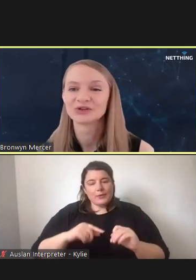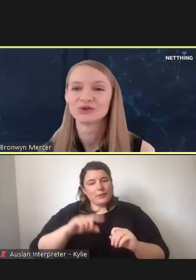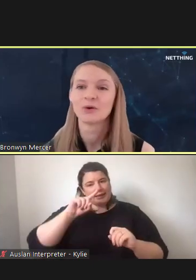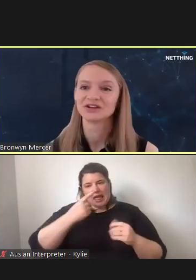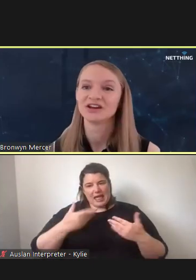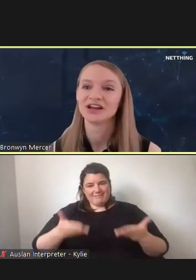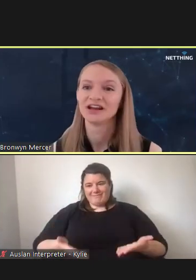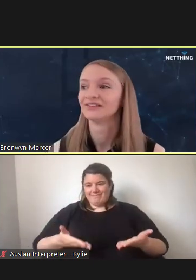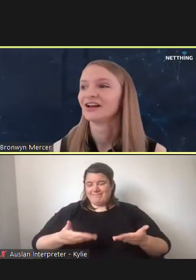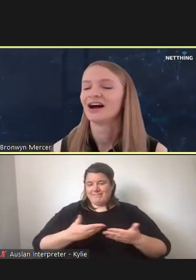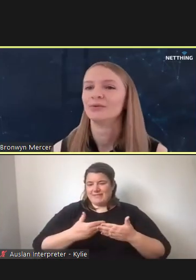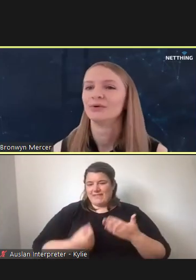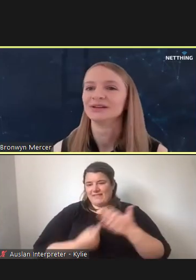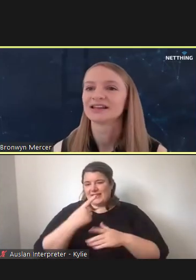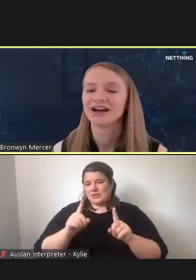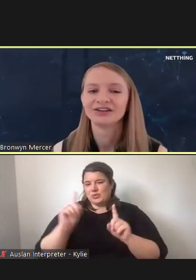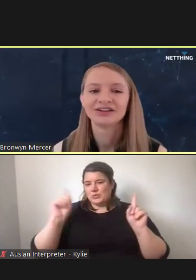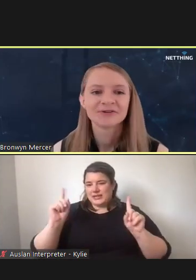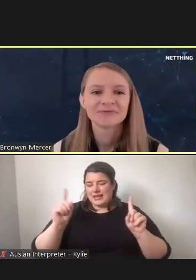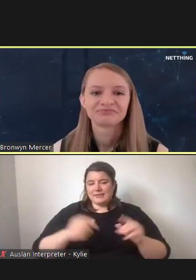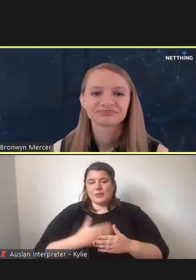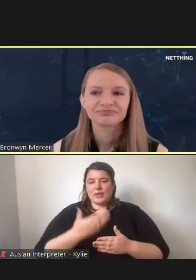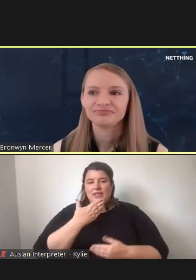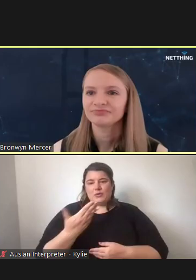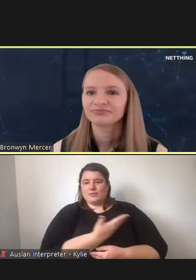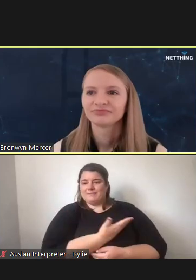all the sponsors who are pictured here on this slide.